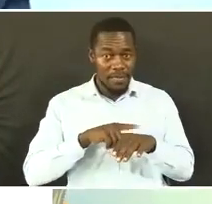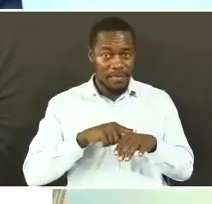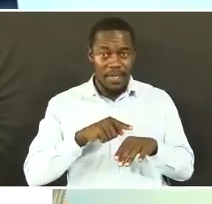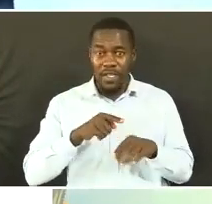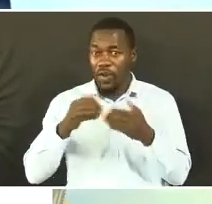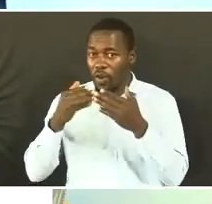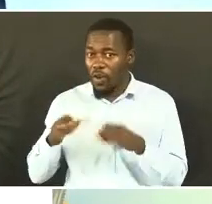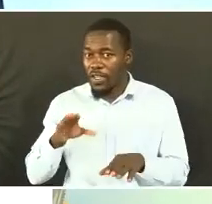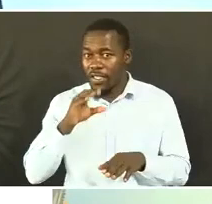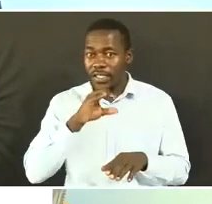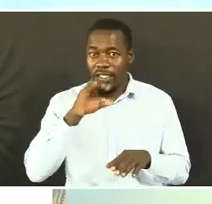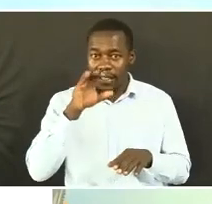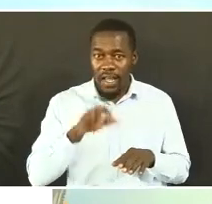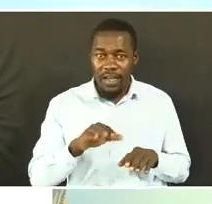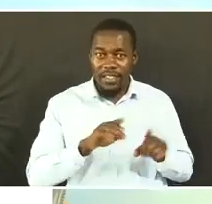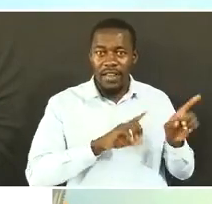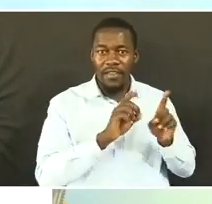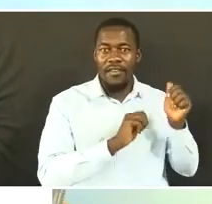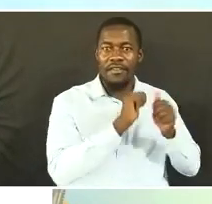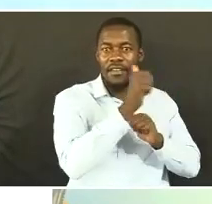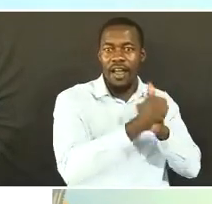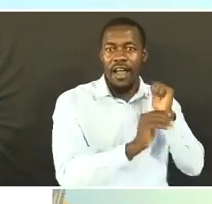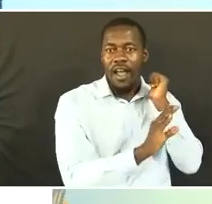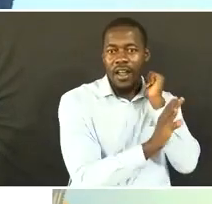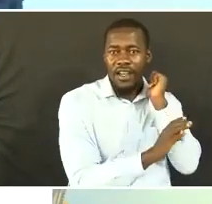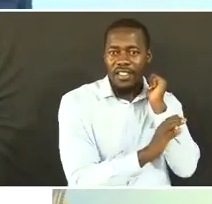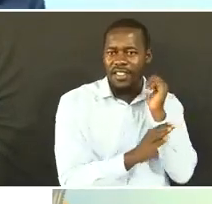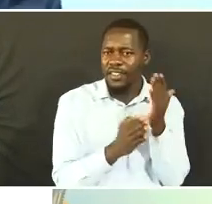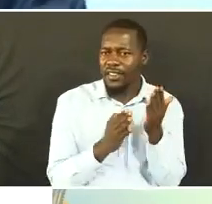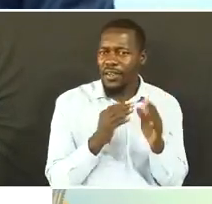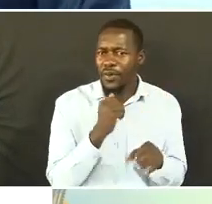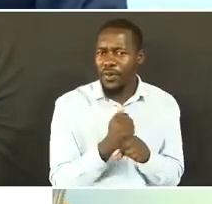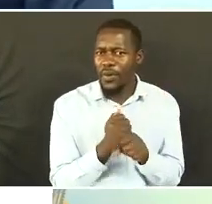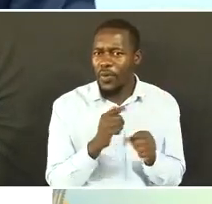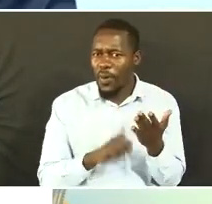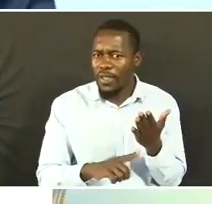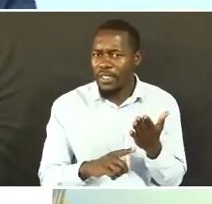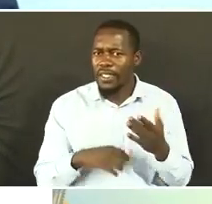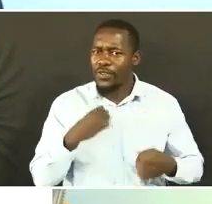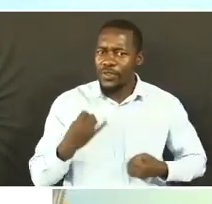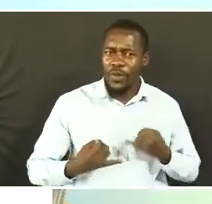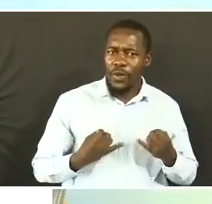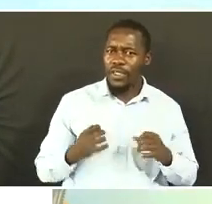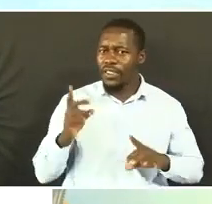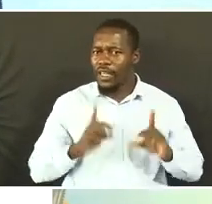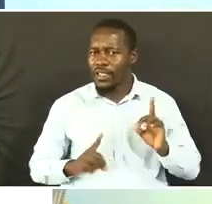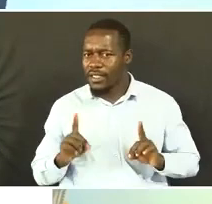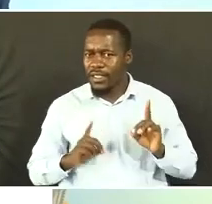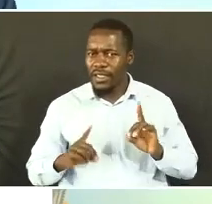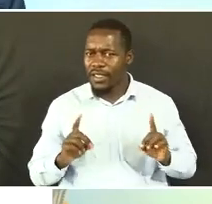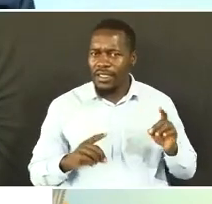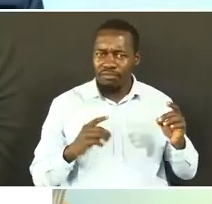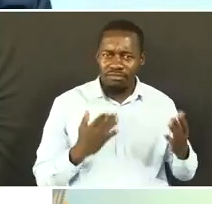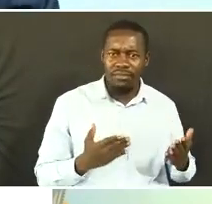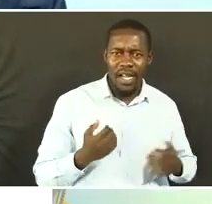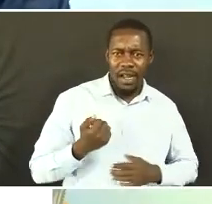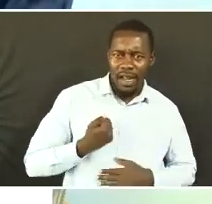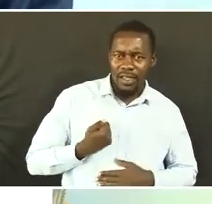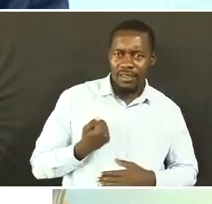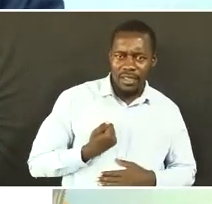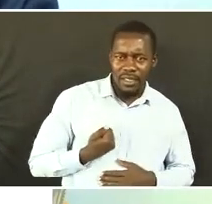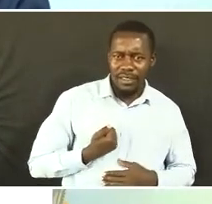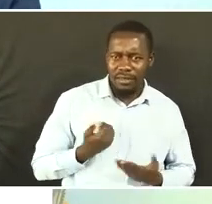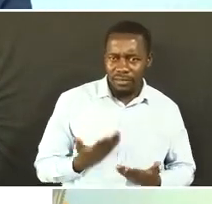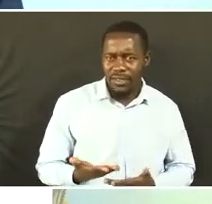Soon, prodigal Sean finds himself in the red light district in far country city. The bevy, if you may allow